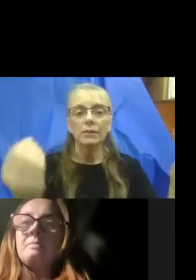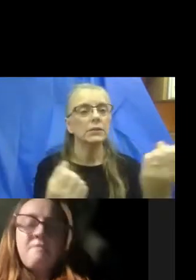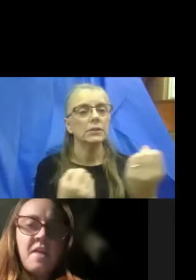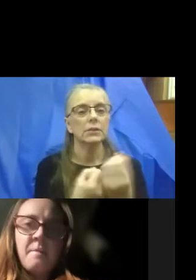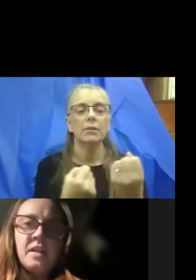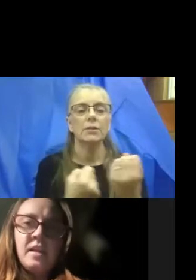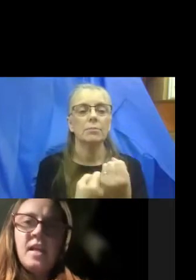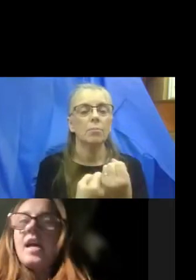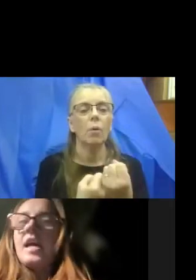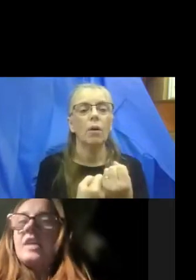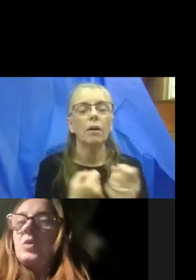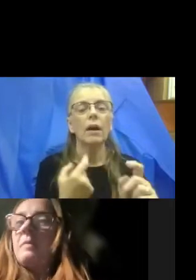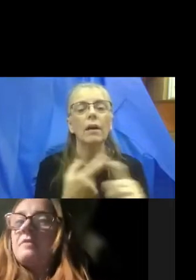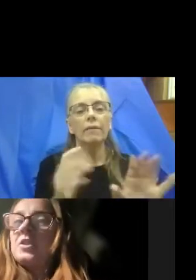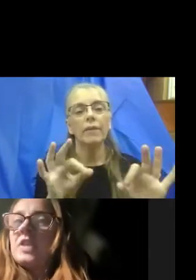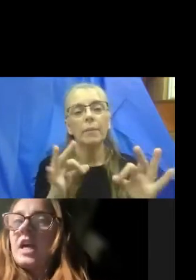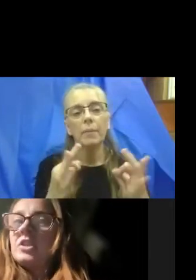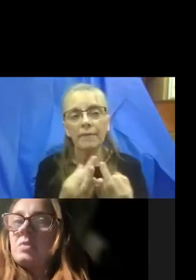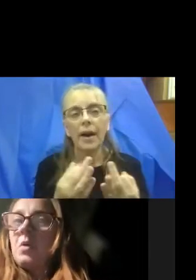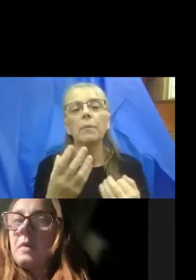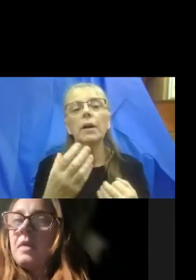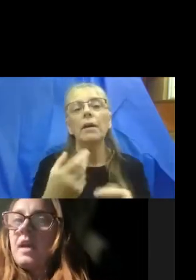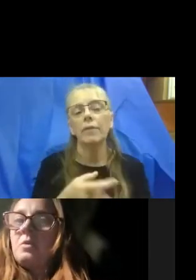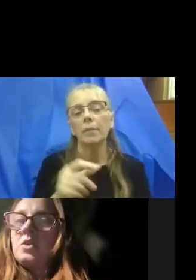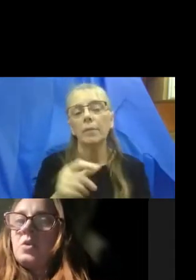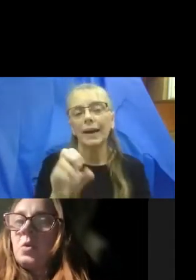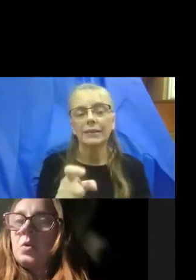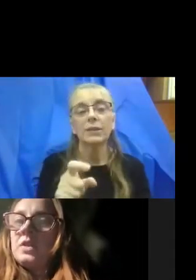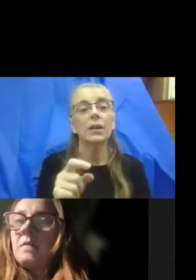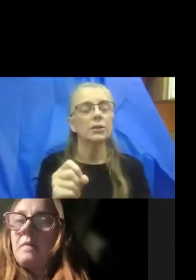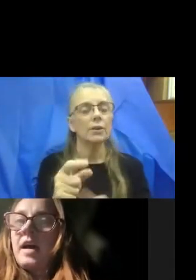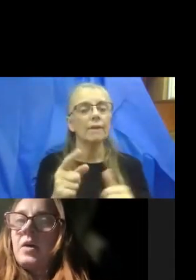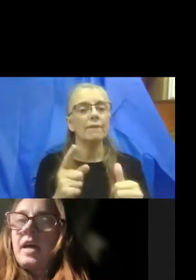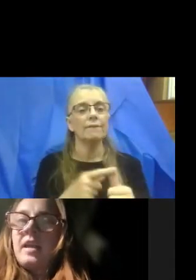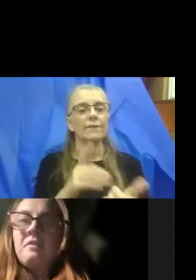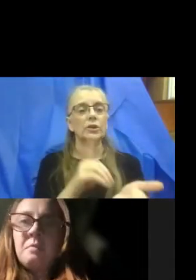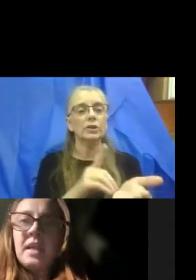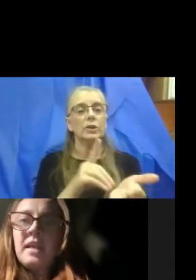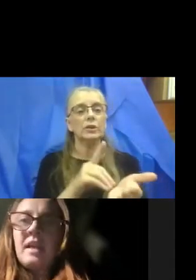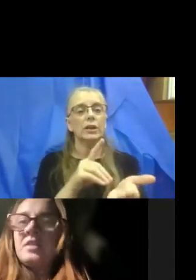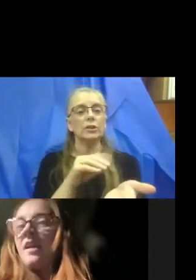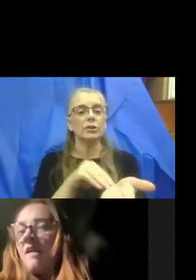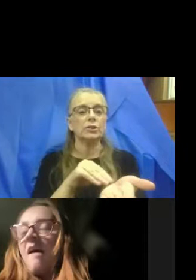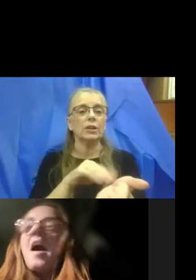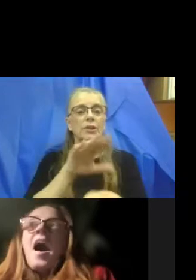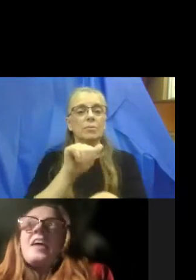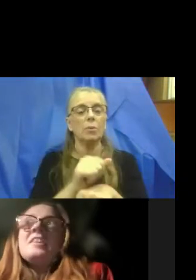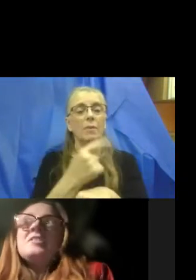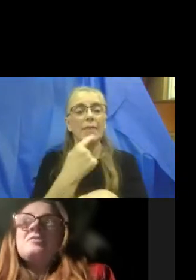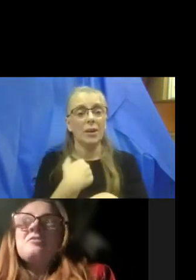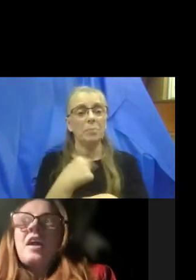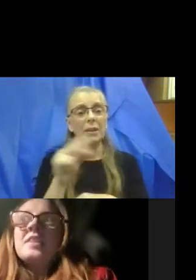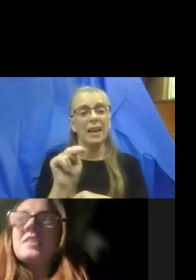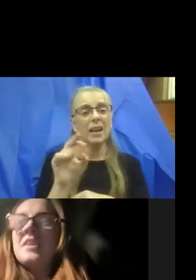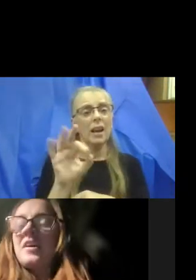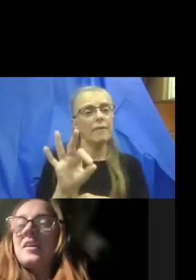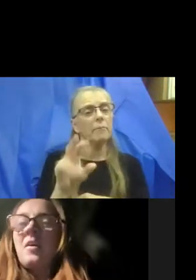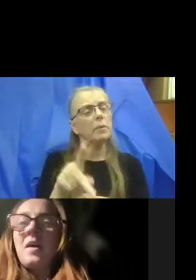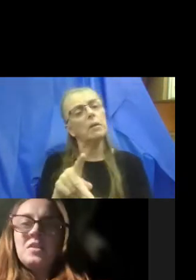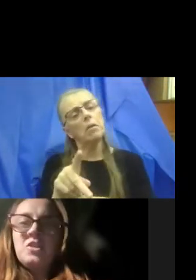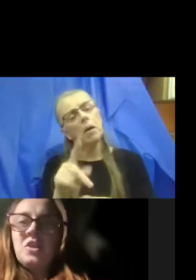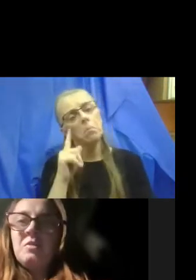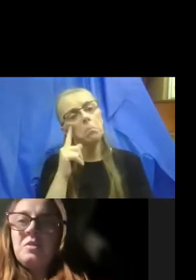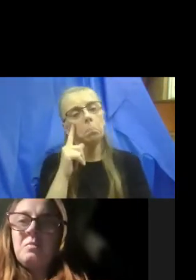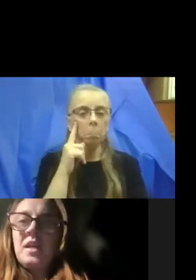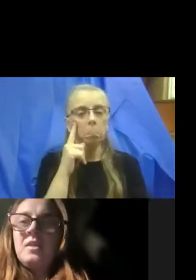really in my family. And so at my first doctor's appointment, I was told about NFP, and I was like, huh, I could use a friend to go